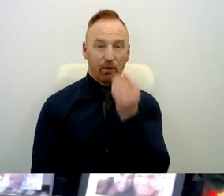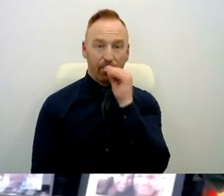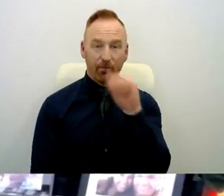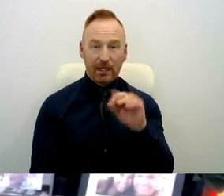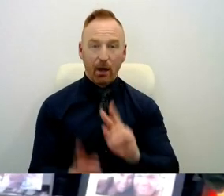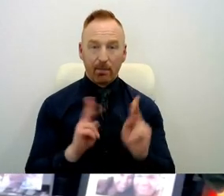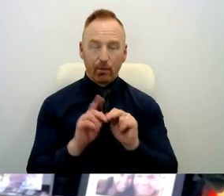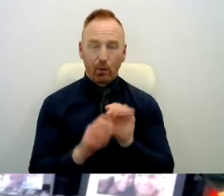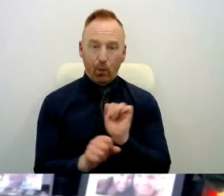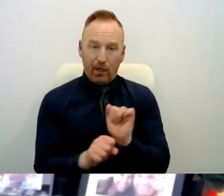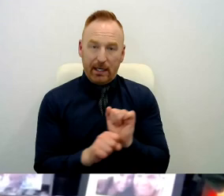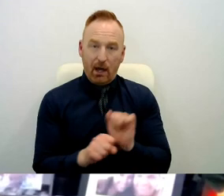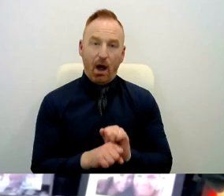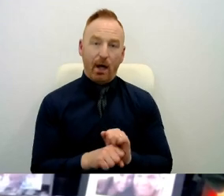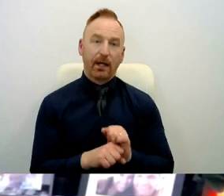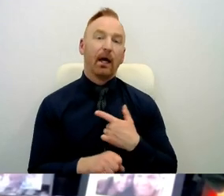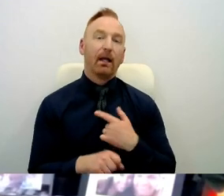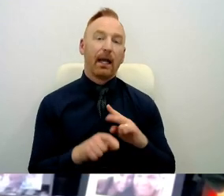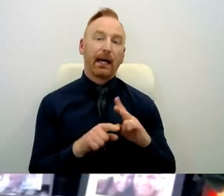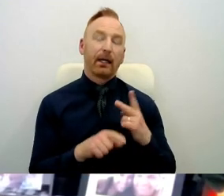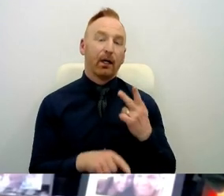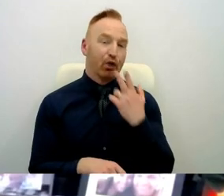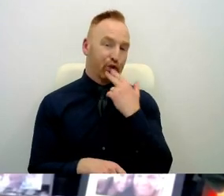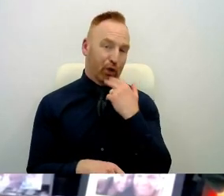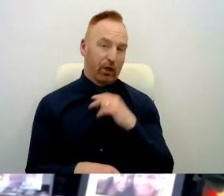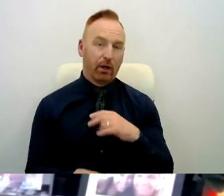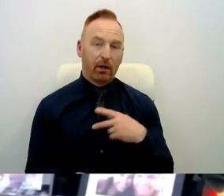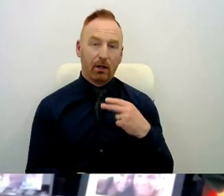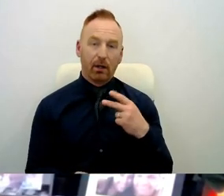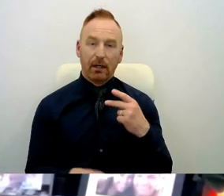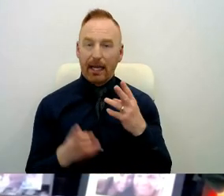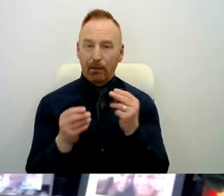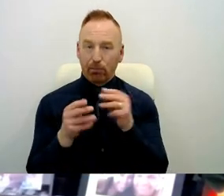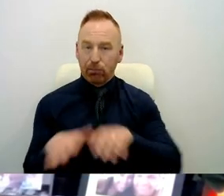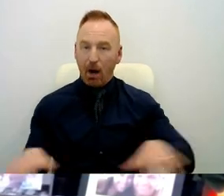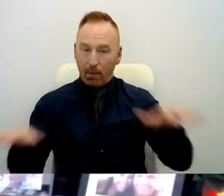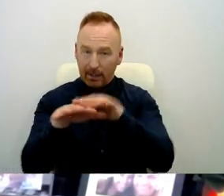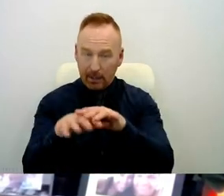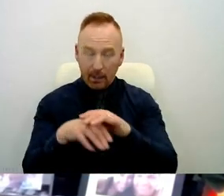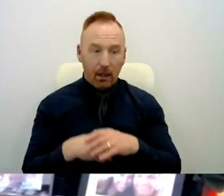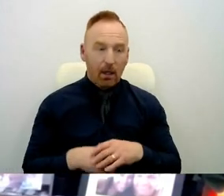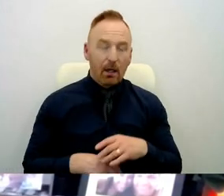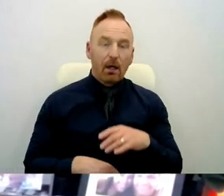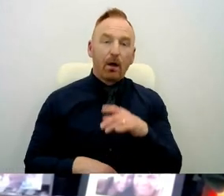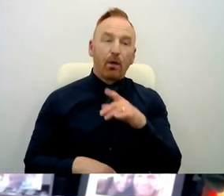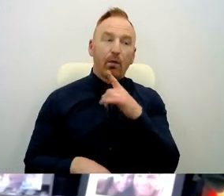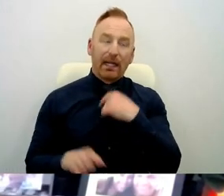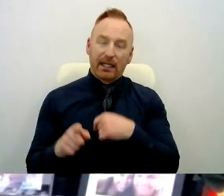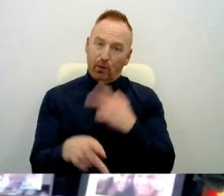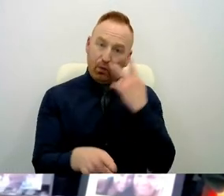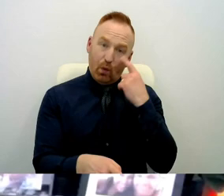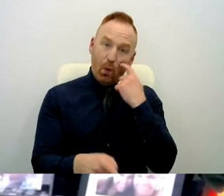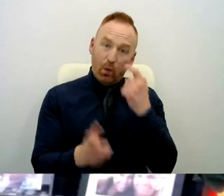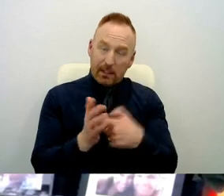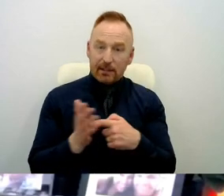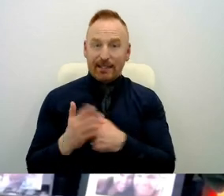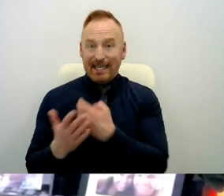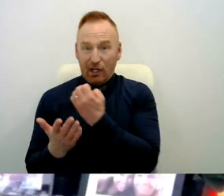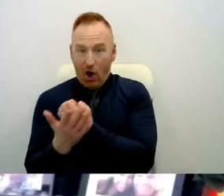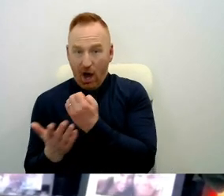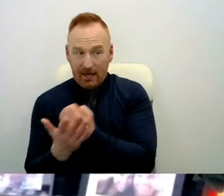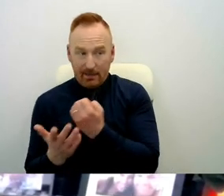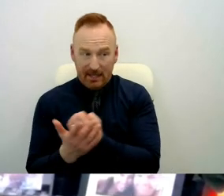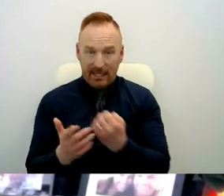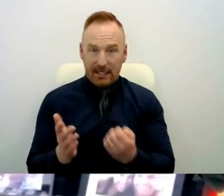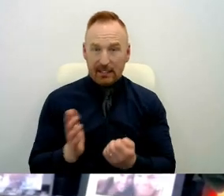on the sugar plantations. And therefore, you can see how all of these